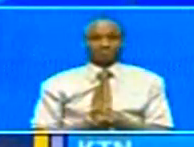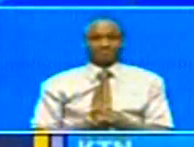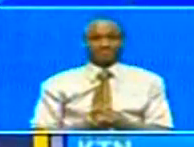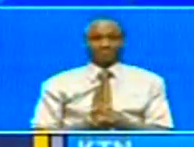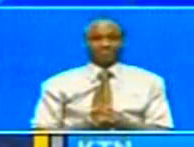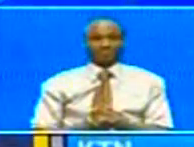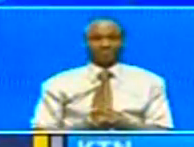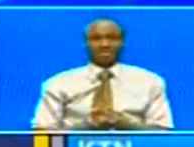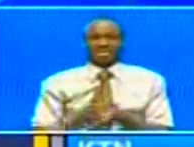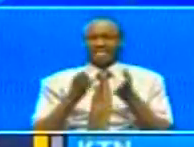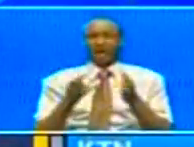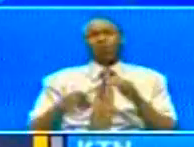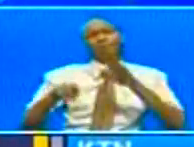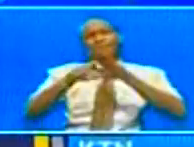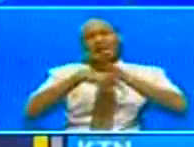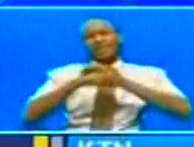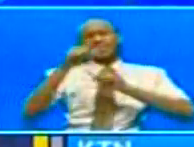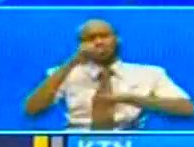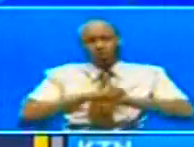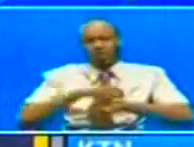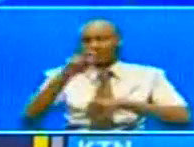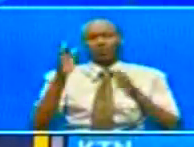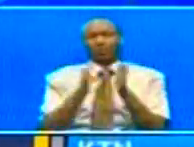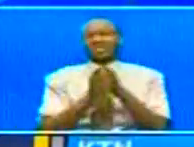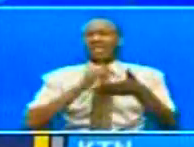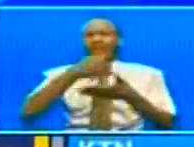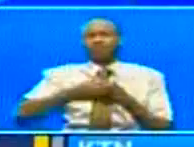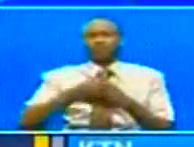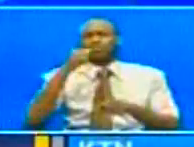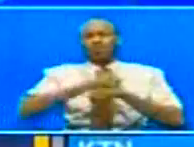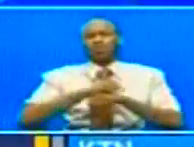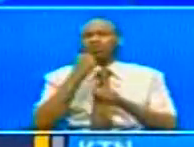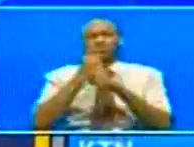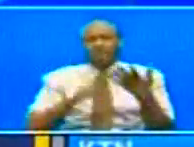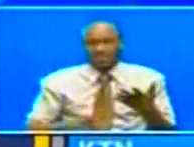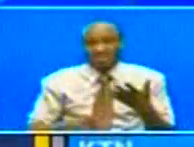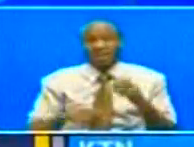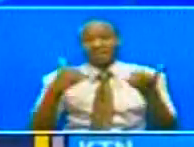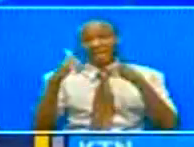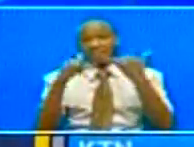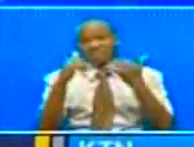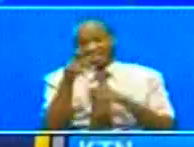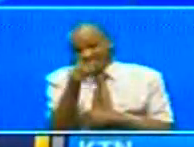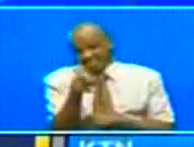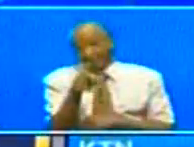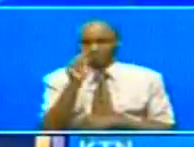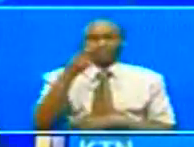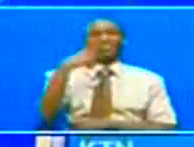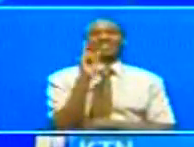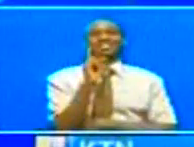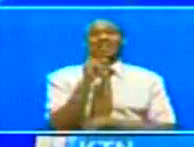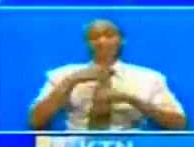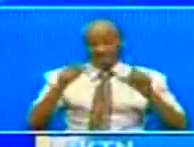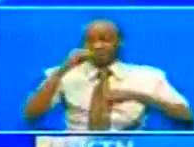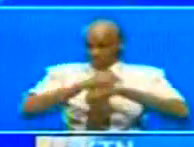Now, what exactly would a primary school child be doing with a laptop in school? If you guessed playing games, you would probably be right. Now, well, at least for